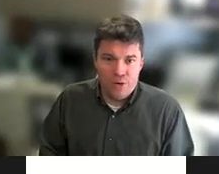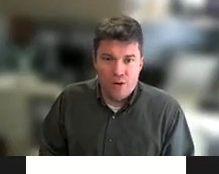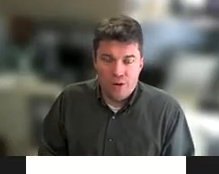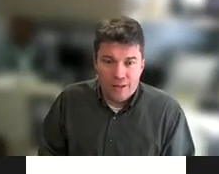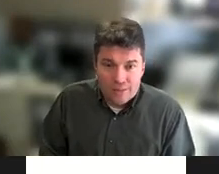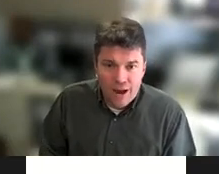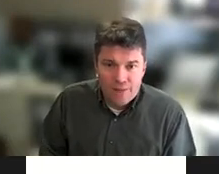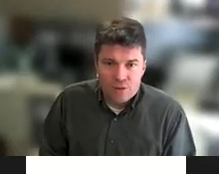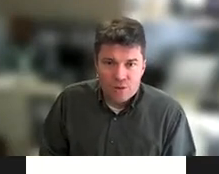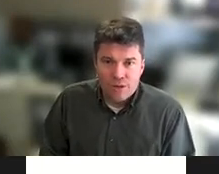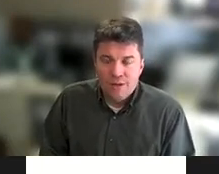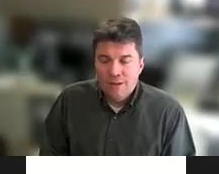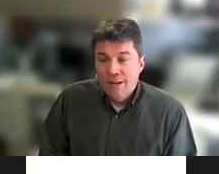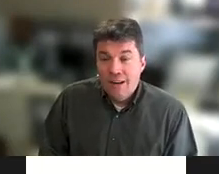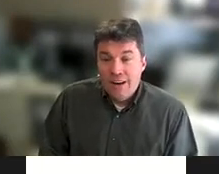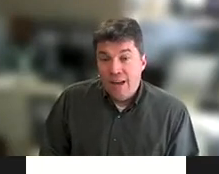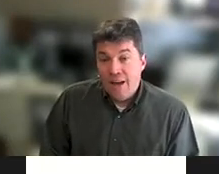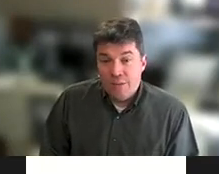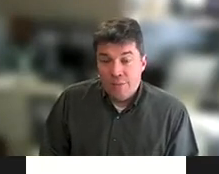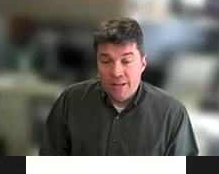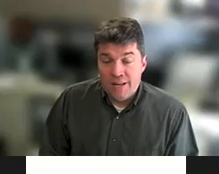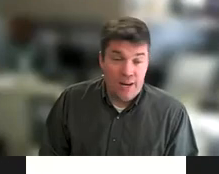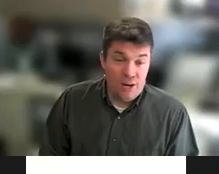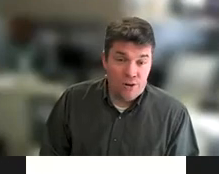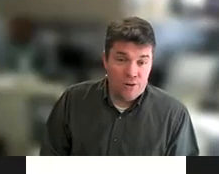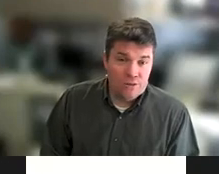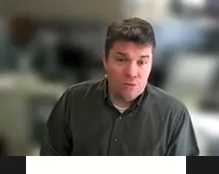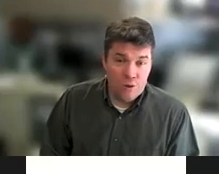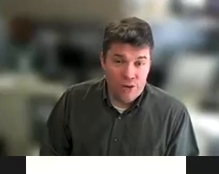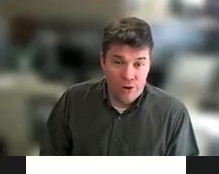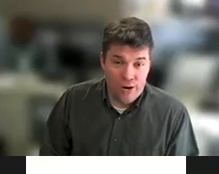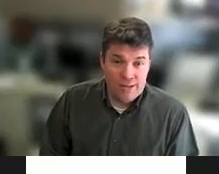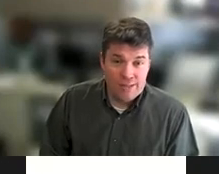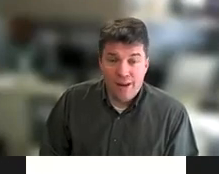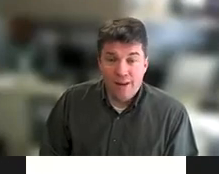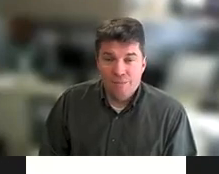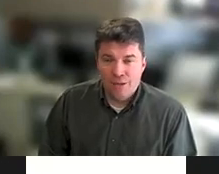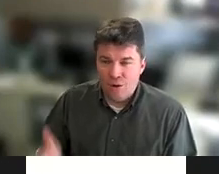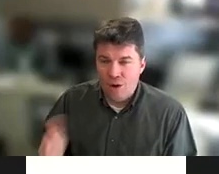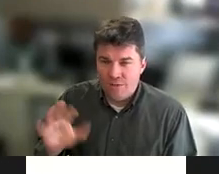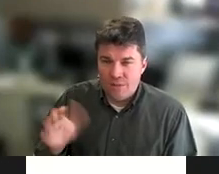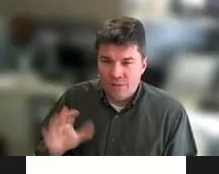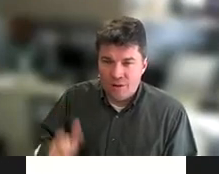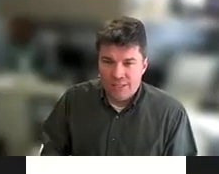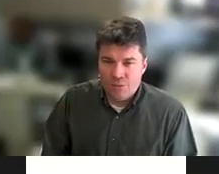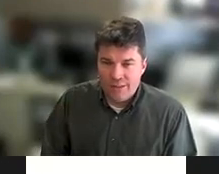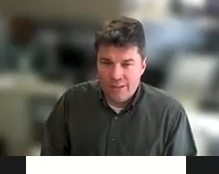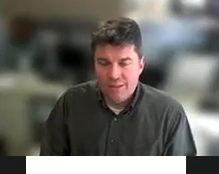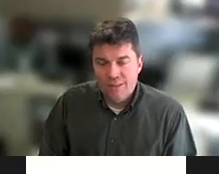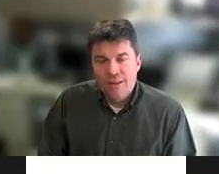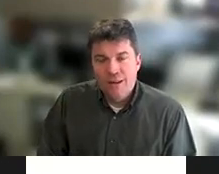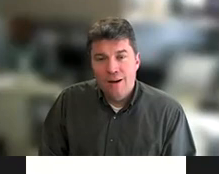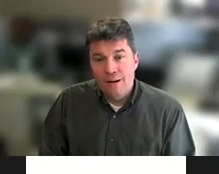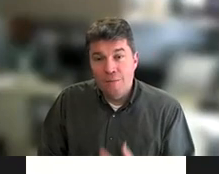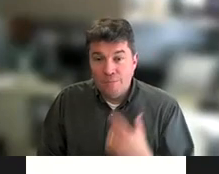they need to lip read or they have to do it. If they have the ability to hear with hearing aids, but do have some difficulties with